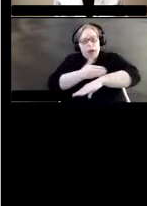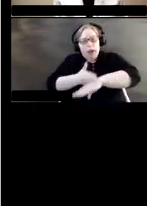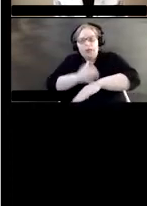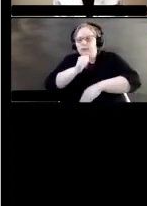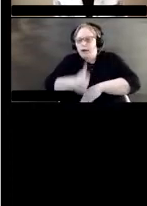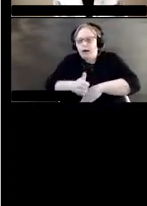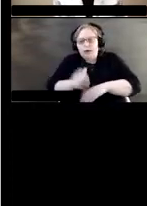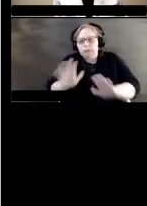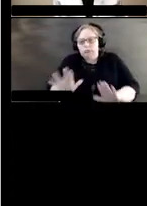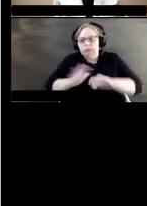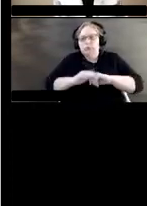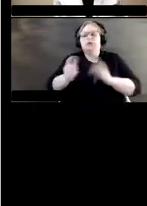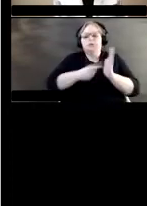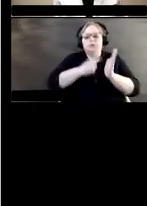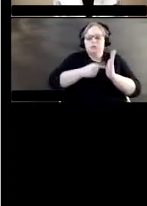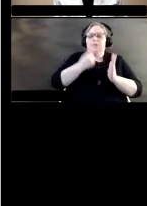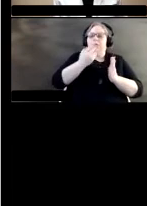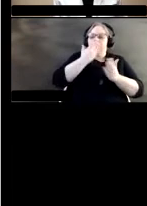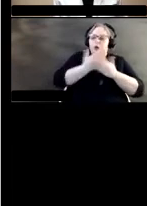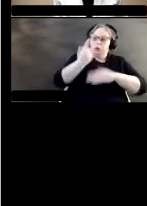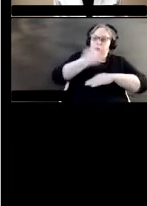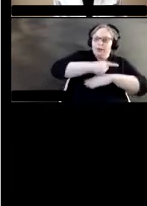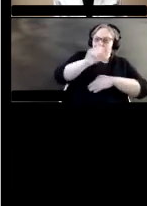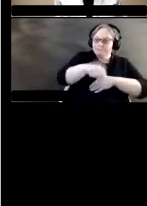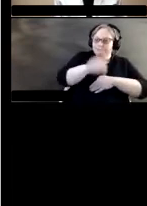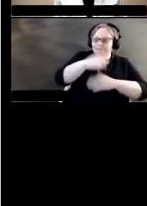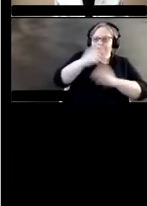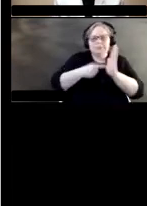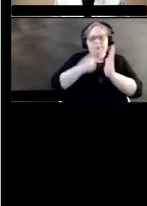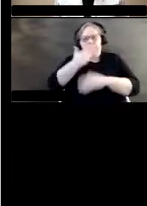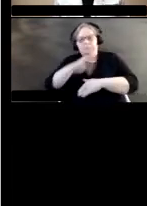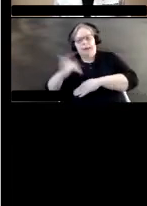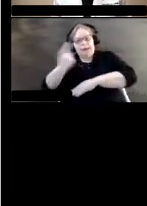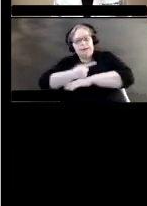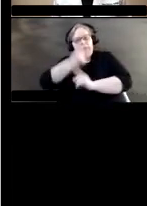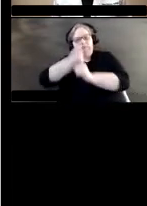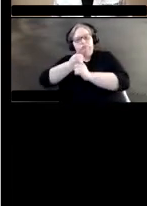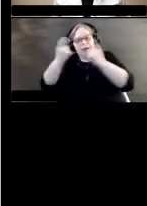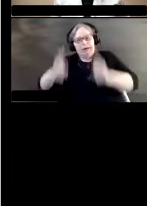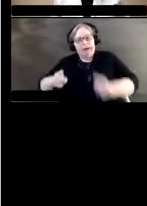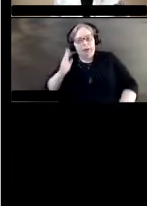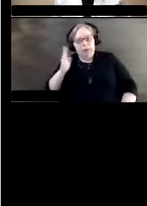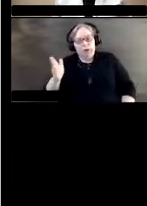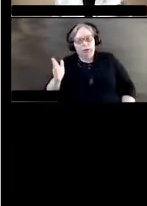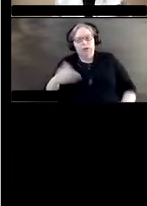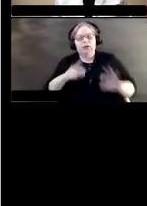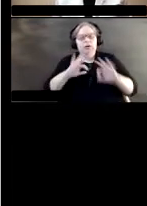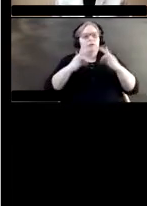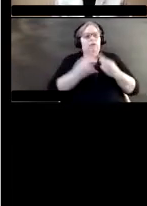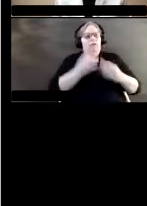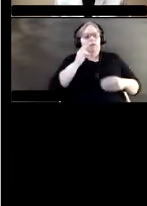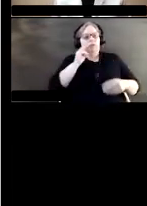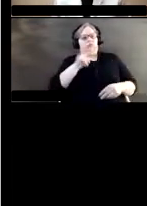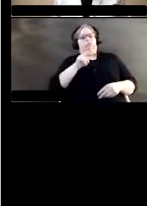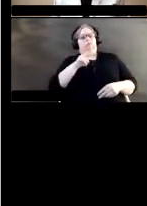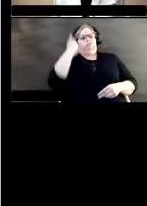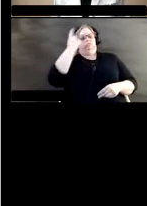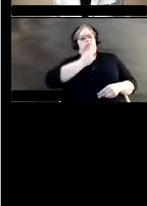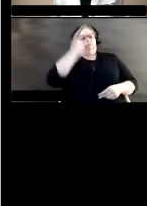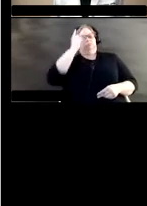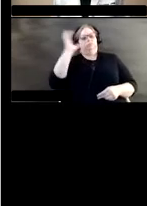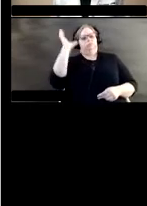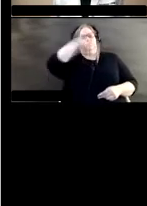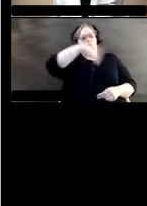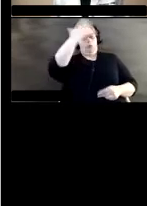days. Your family's going to look at you strange sometimes when one day you can do something and the next day you just can't. That's the